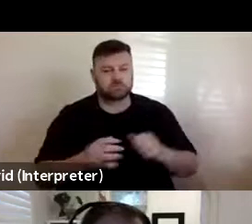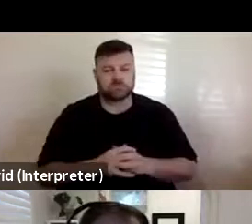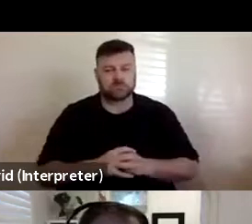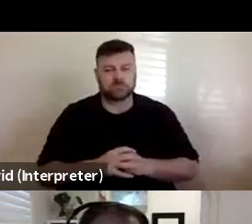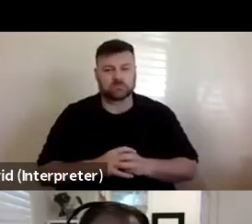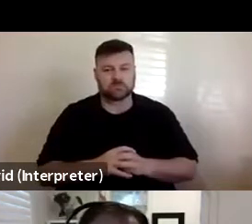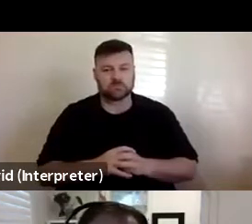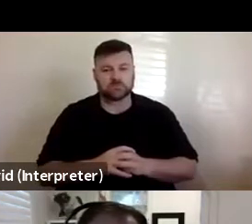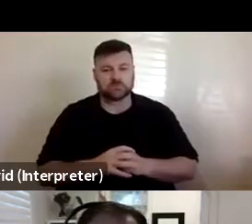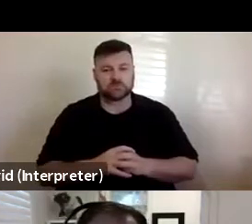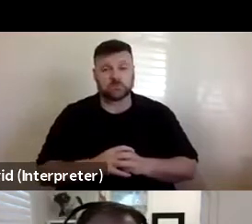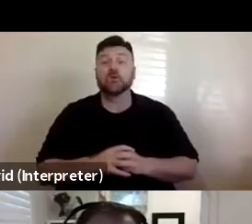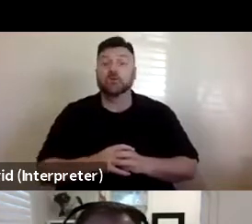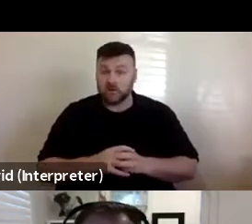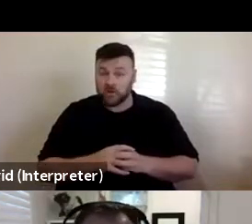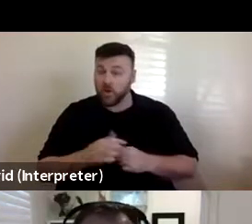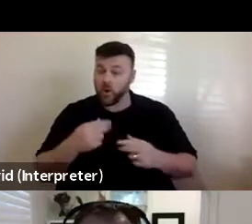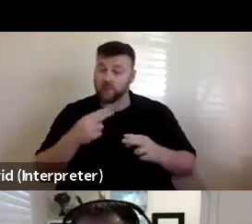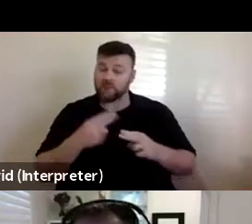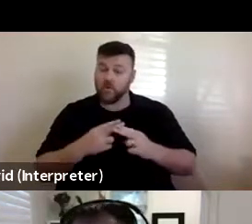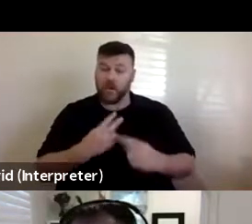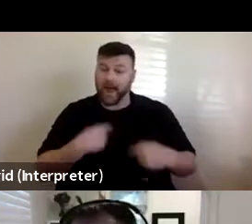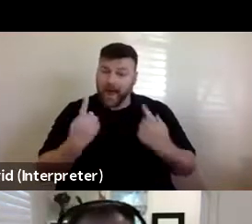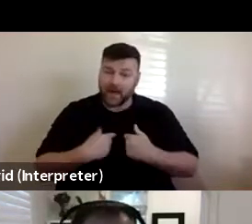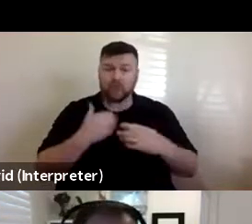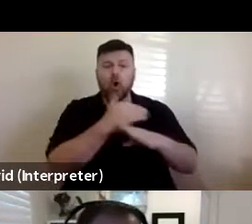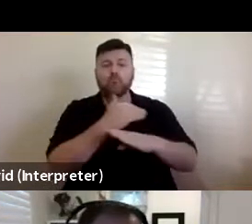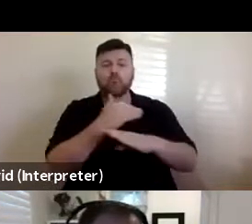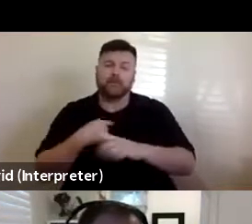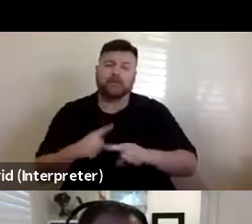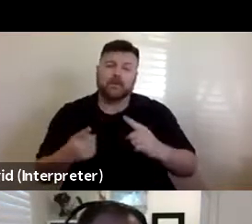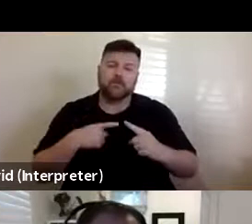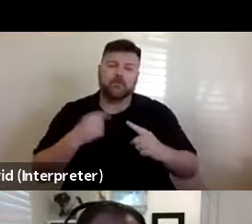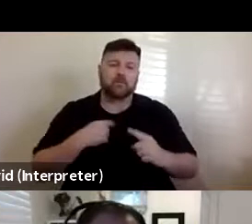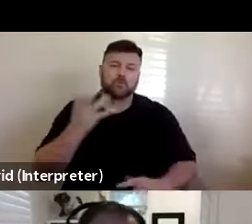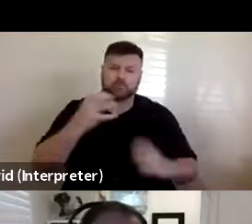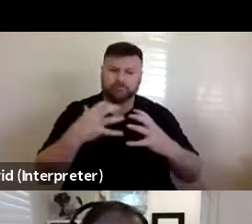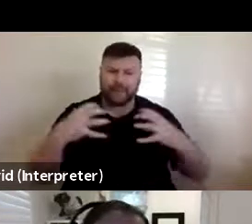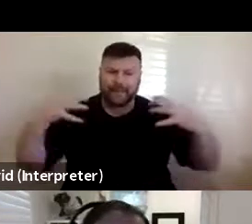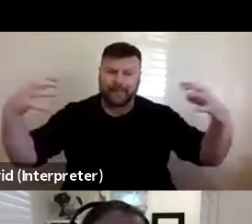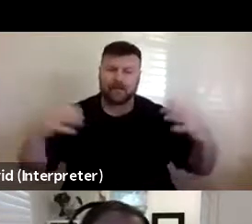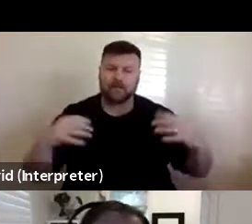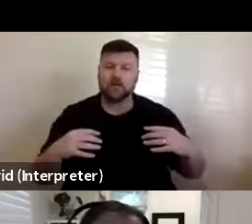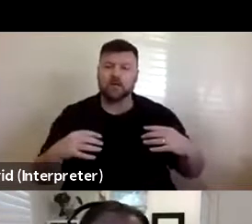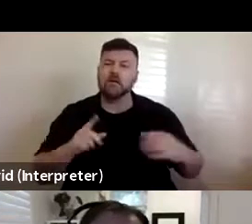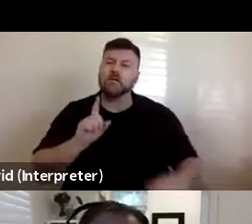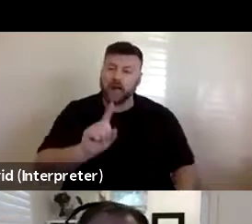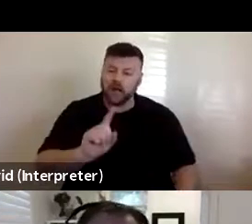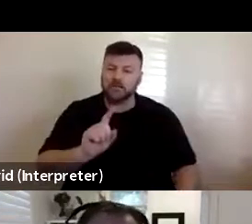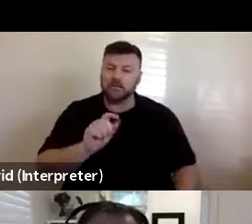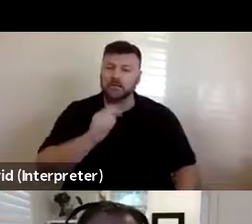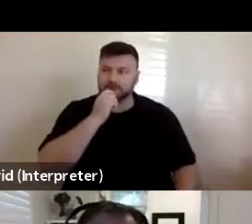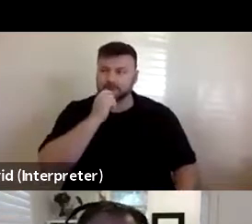that's potentially somewhat unique in terms of the volume that we've done, but I think we can quite readily then therefore see